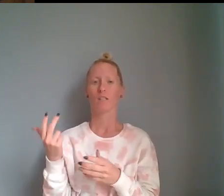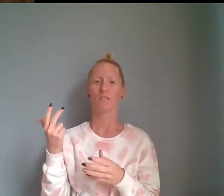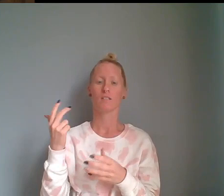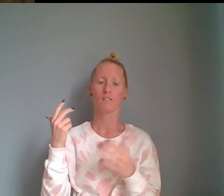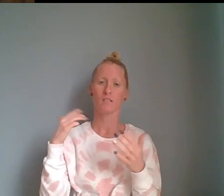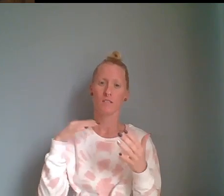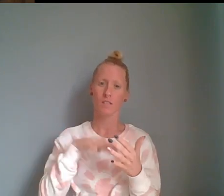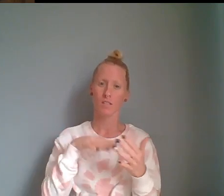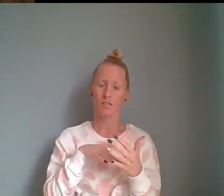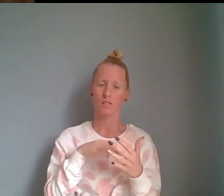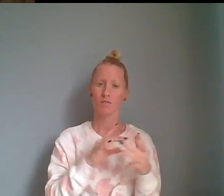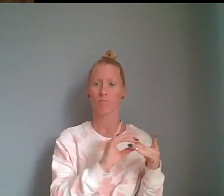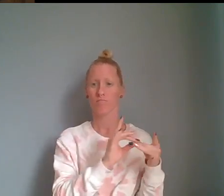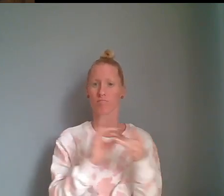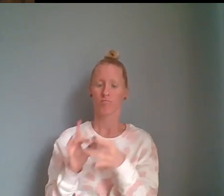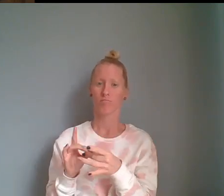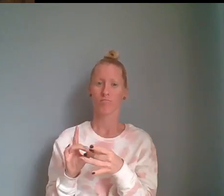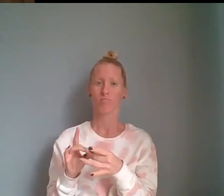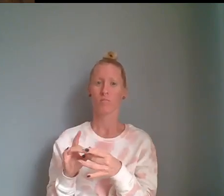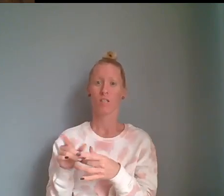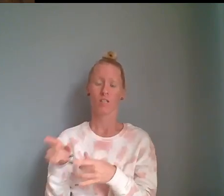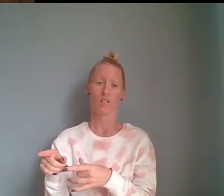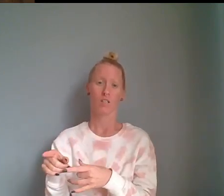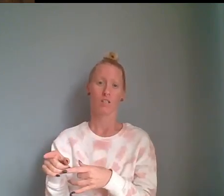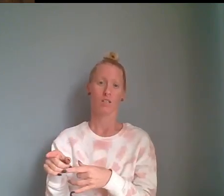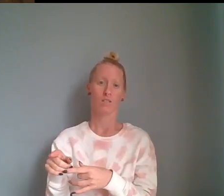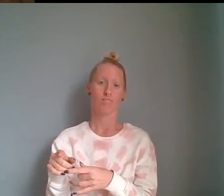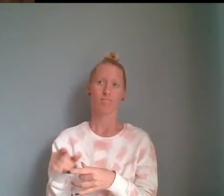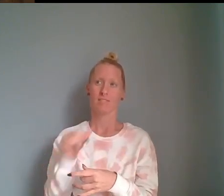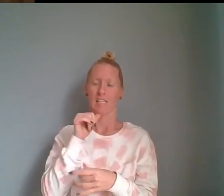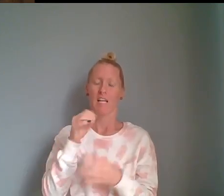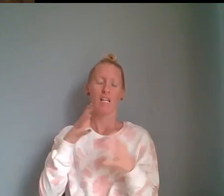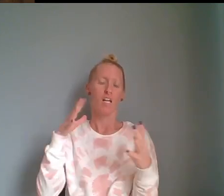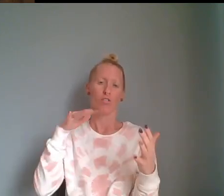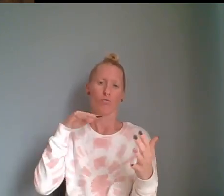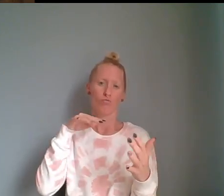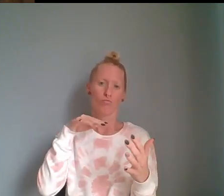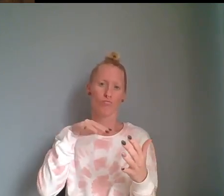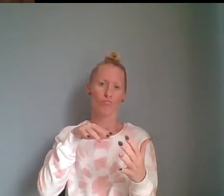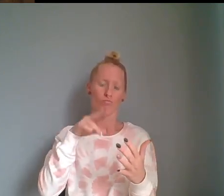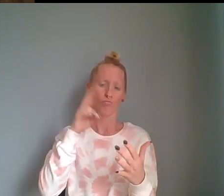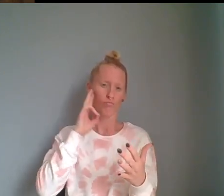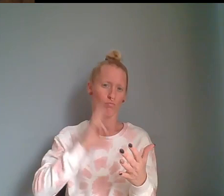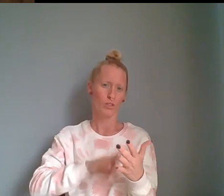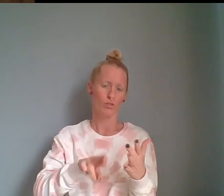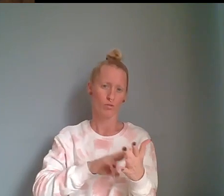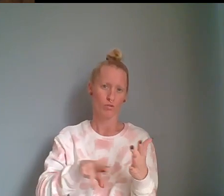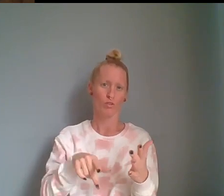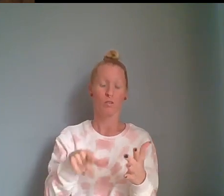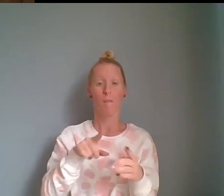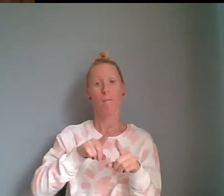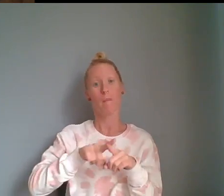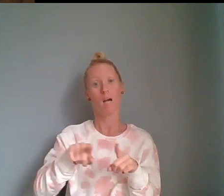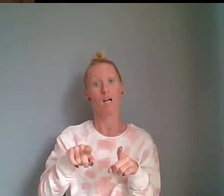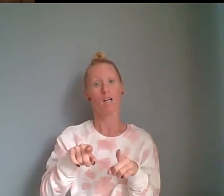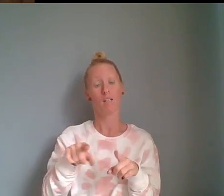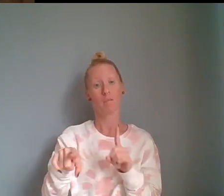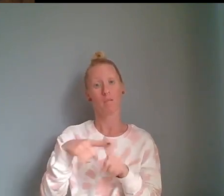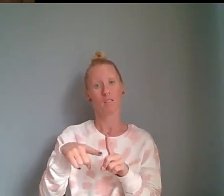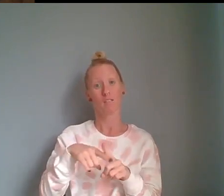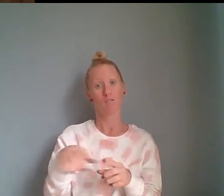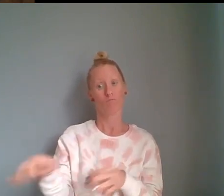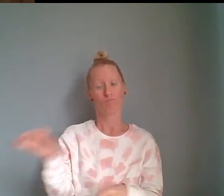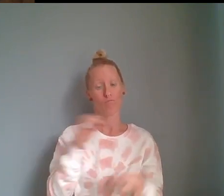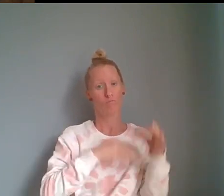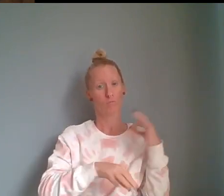therapy with CBT. But much less research has been done on IPT than CBT. But it is a positive alternative for